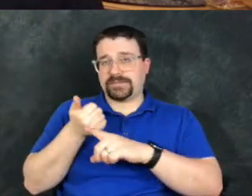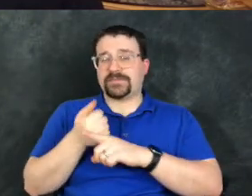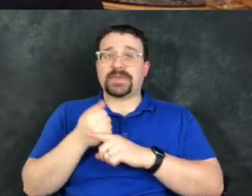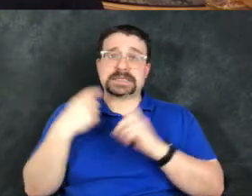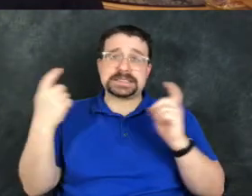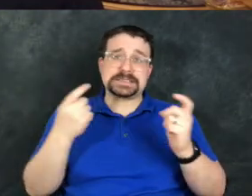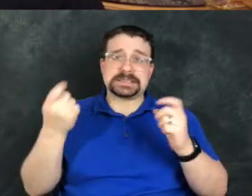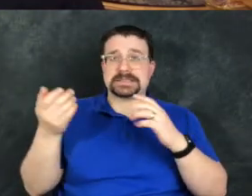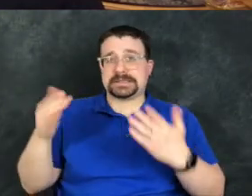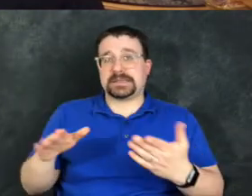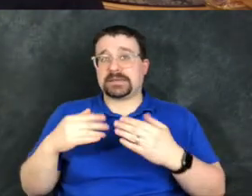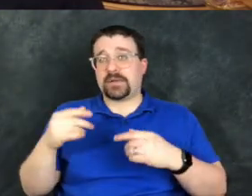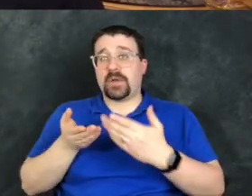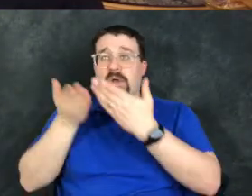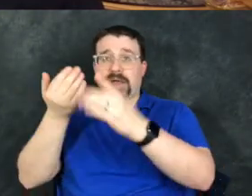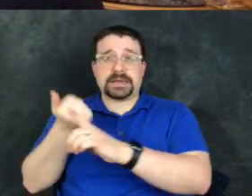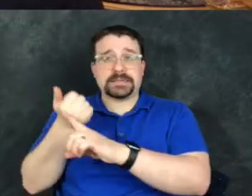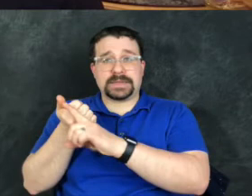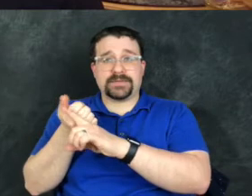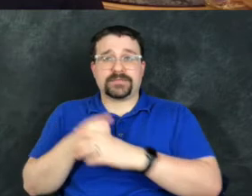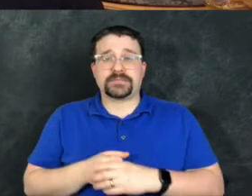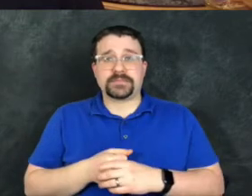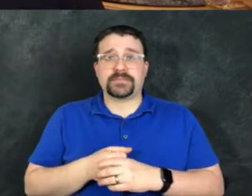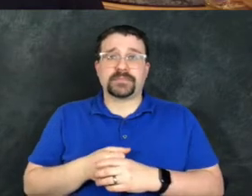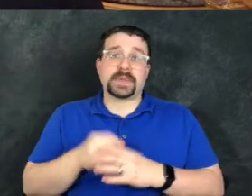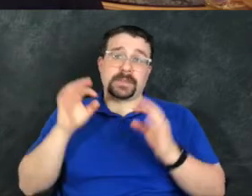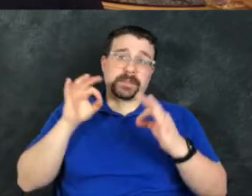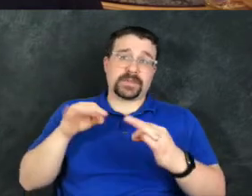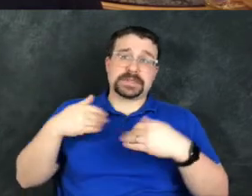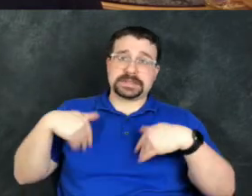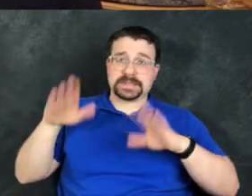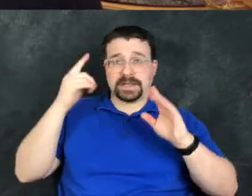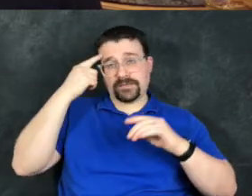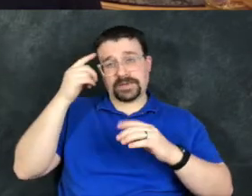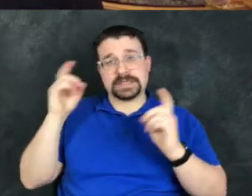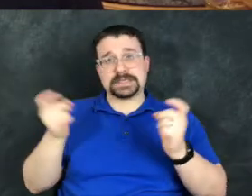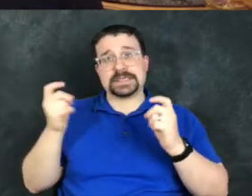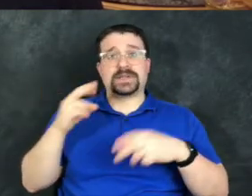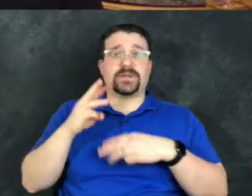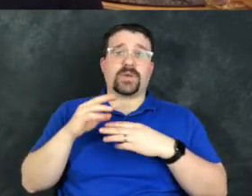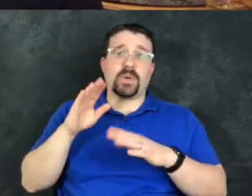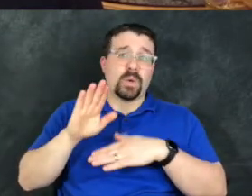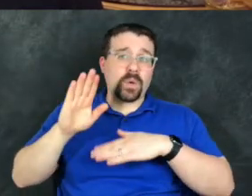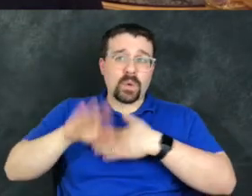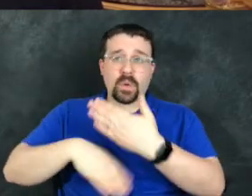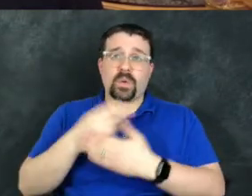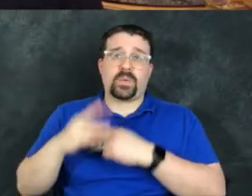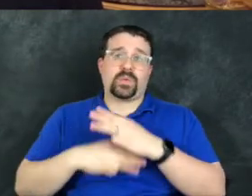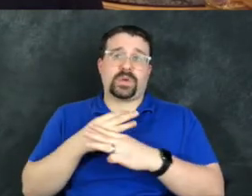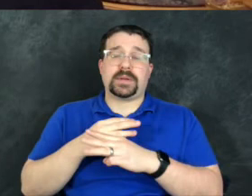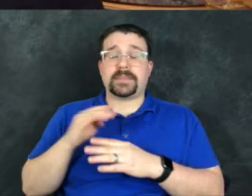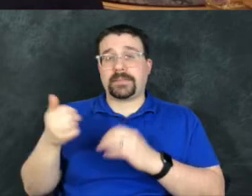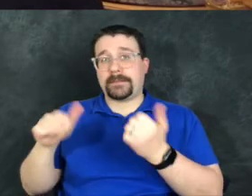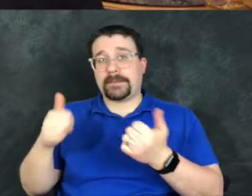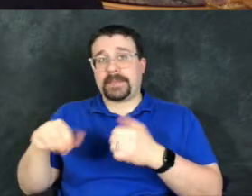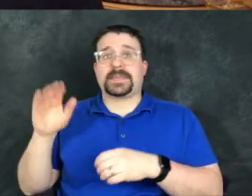He took upon himself our sin and death and offered himself a perfect sacrifice for the sin of the